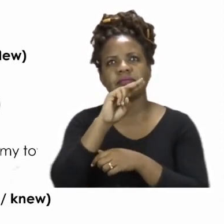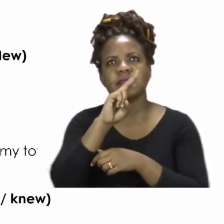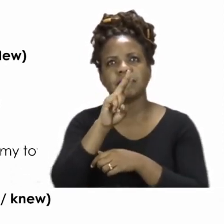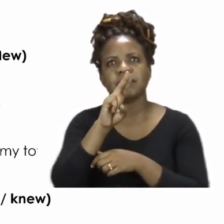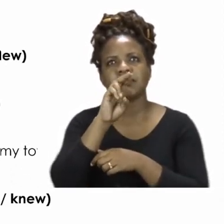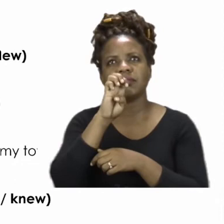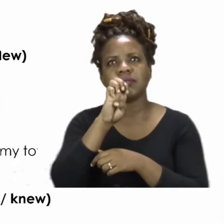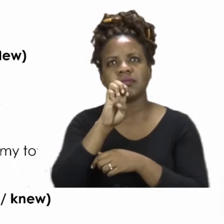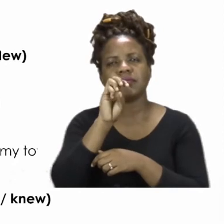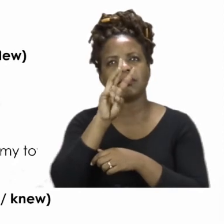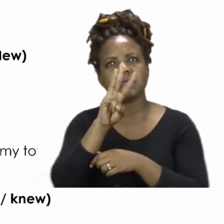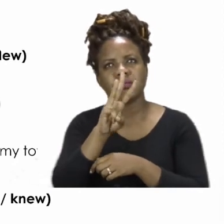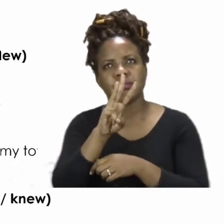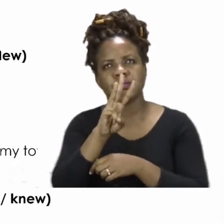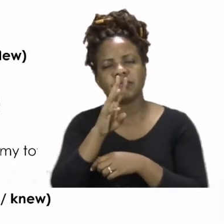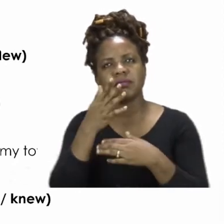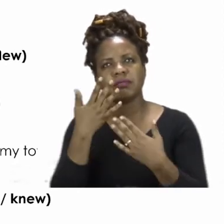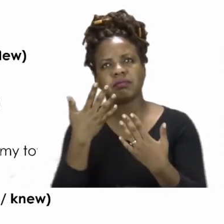Chew,